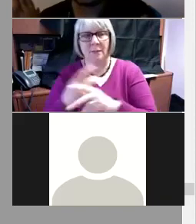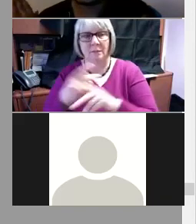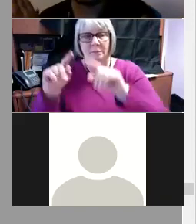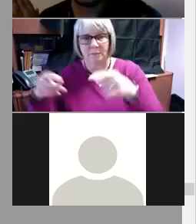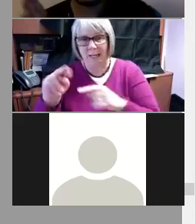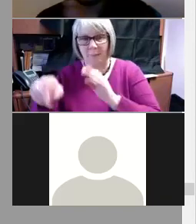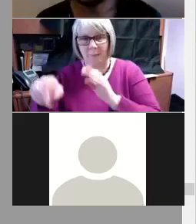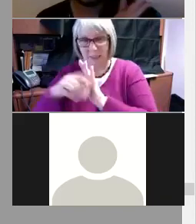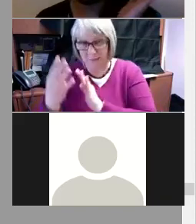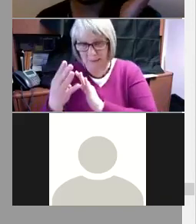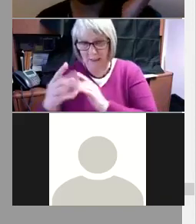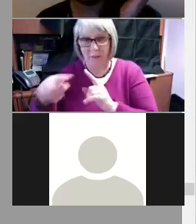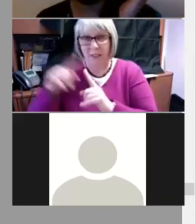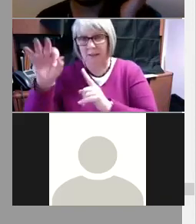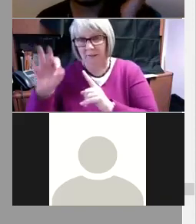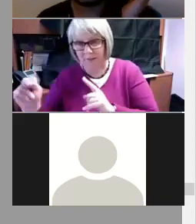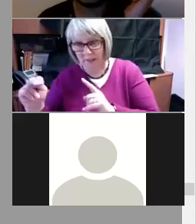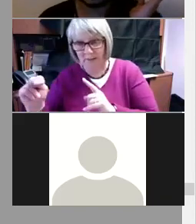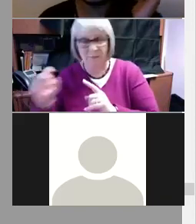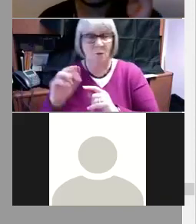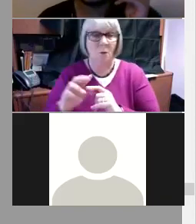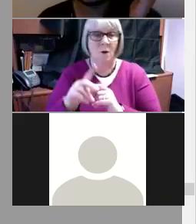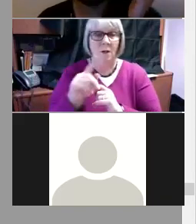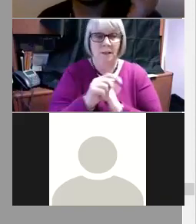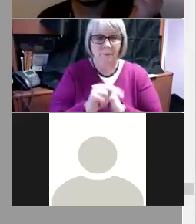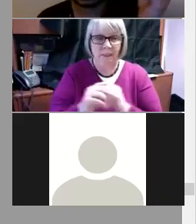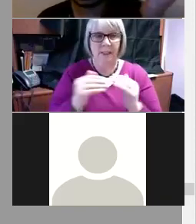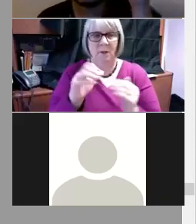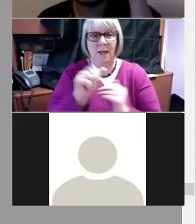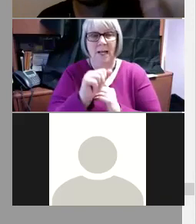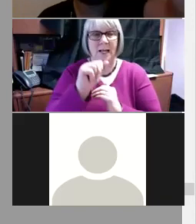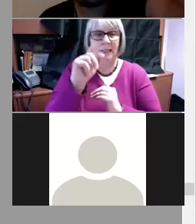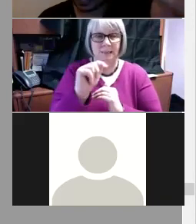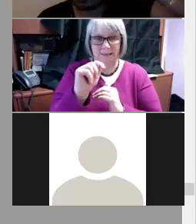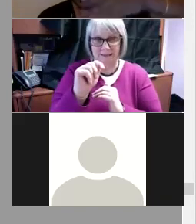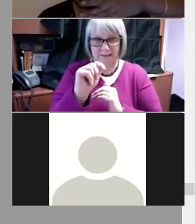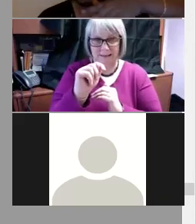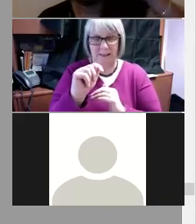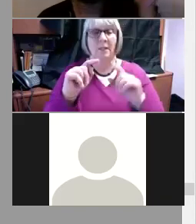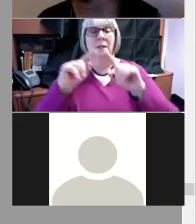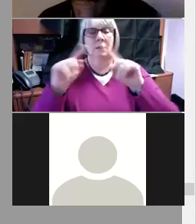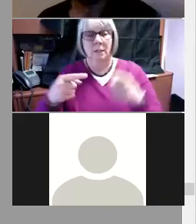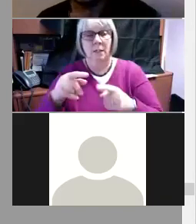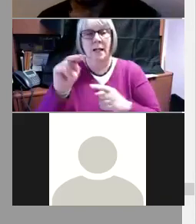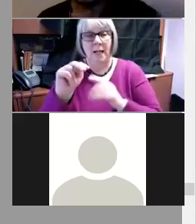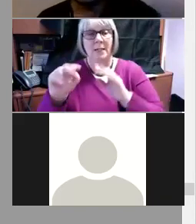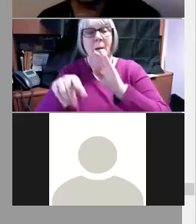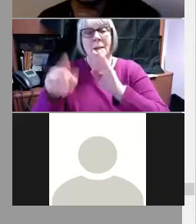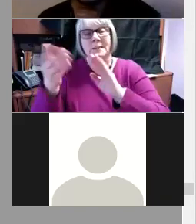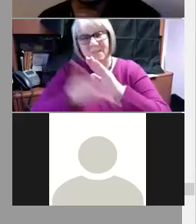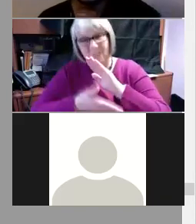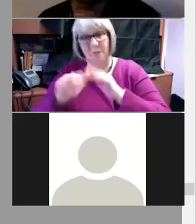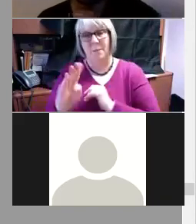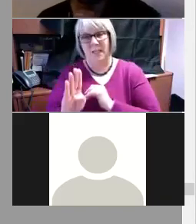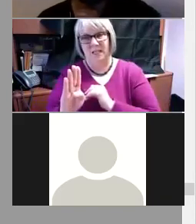B plus Fn, or we have T of n equals to A times Tn by B plus of Fn.